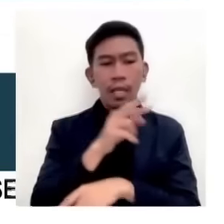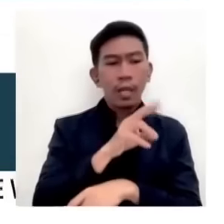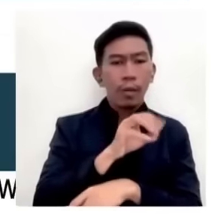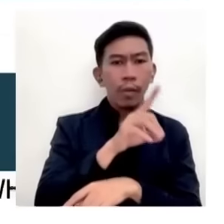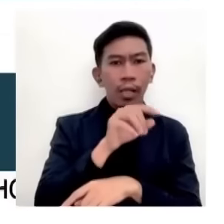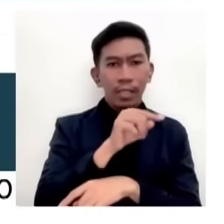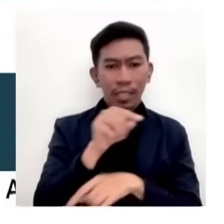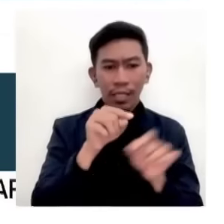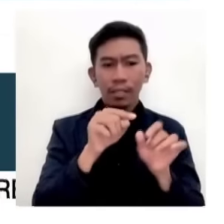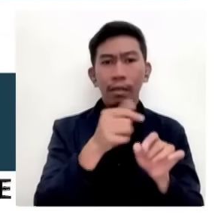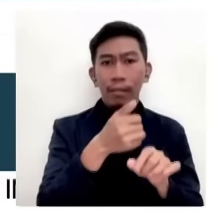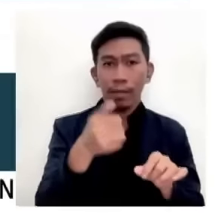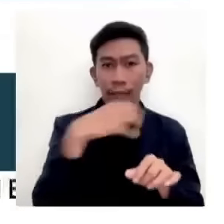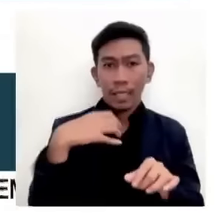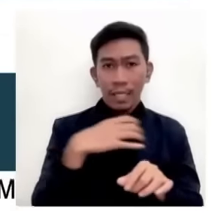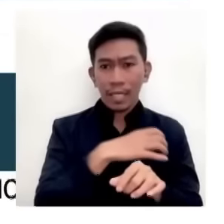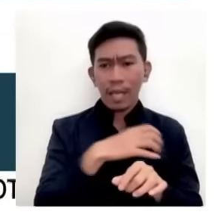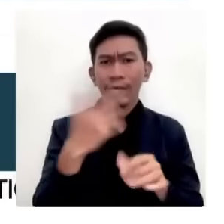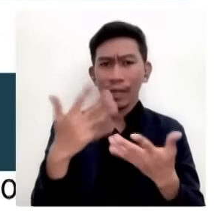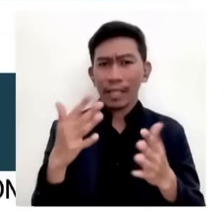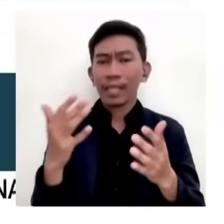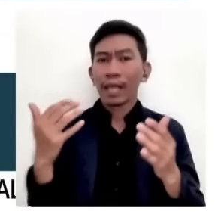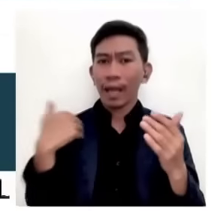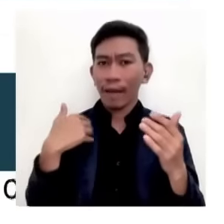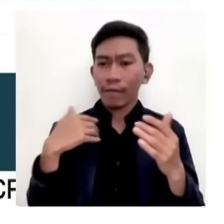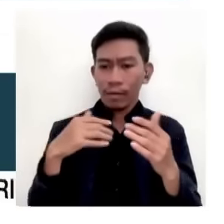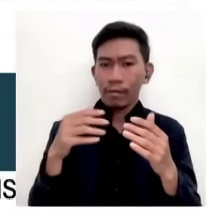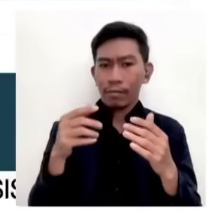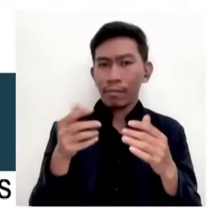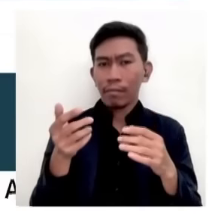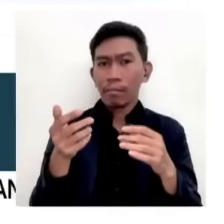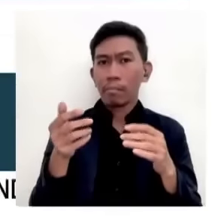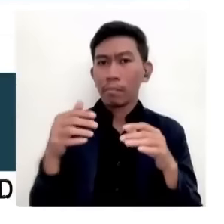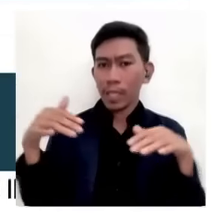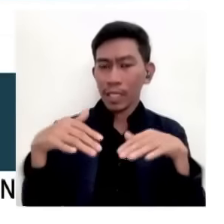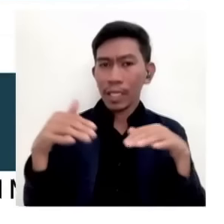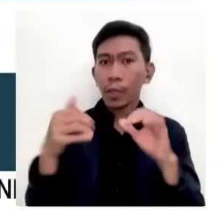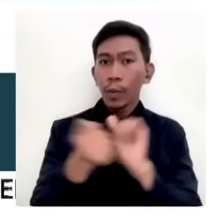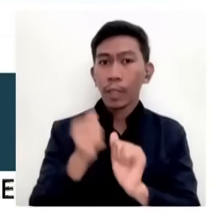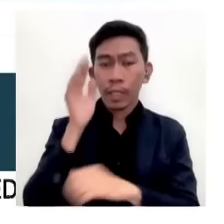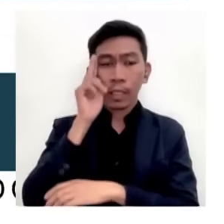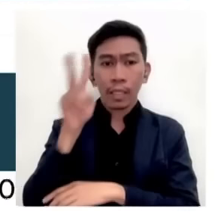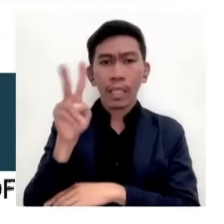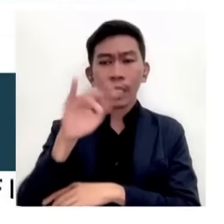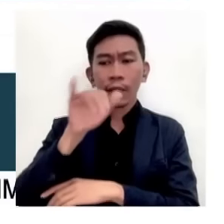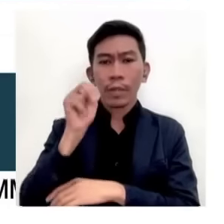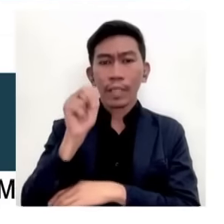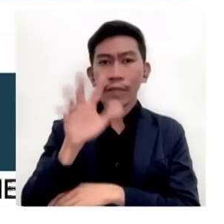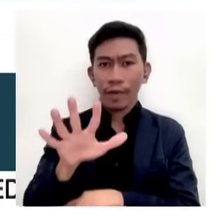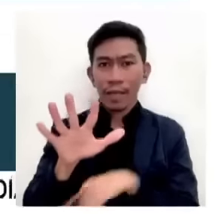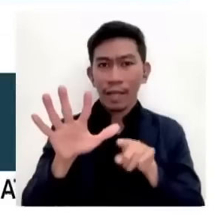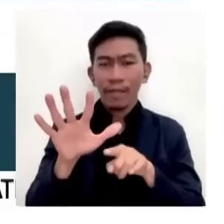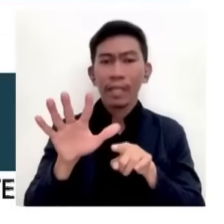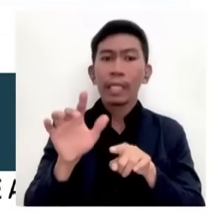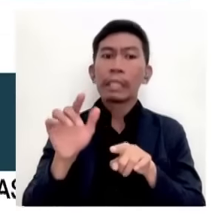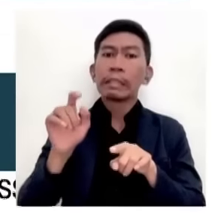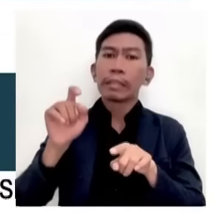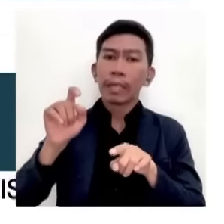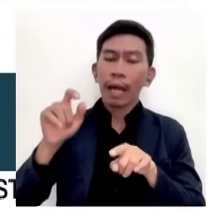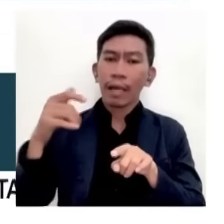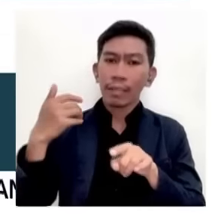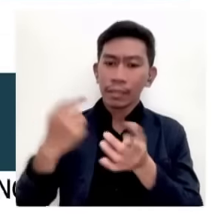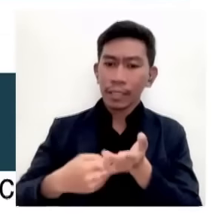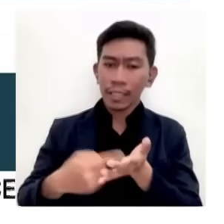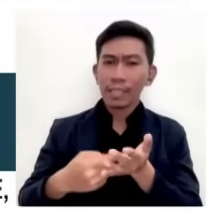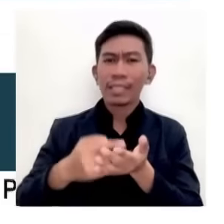presence of President Bongbong Marcos during the Van de Honor in January 5 to prevent a constitutional crisis brought about